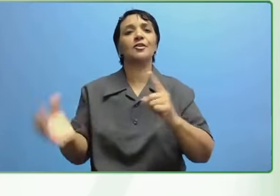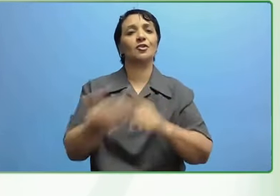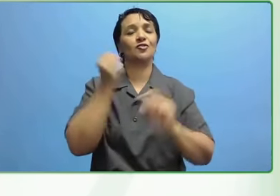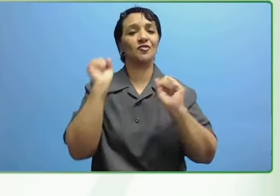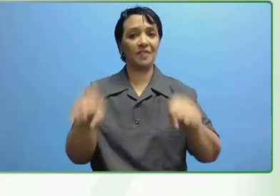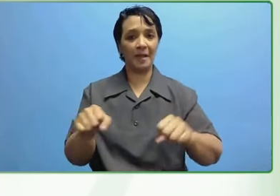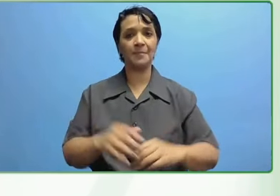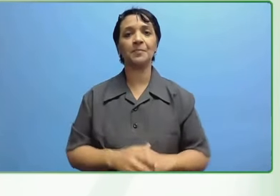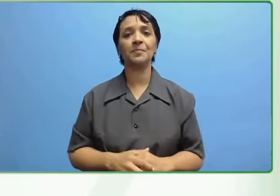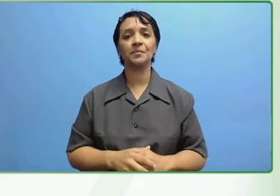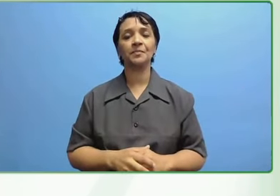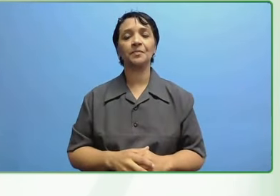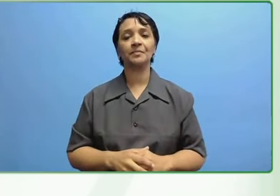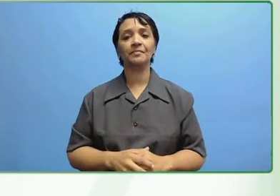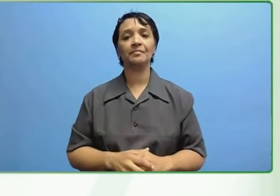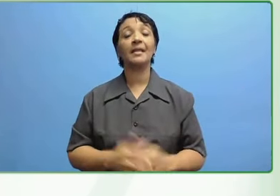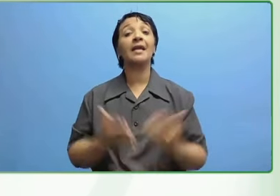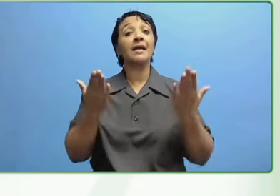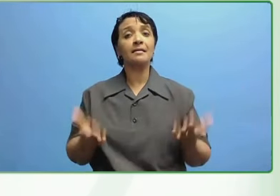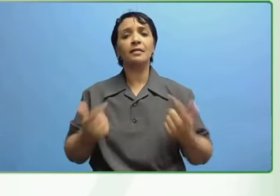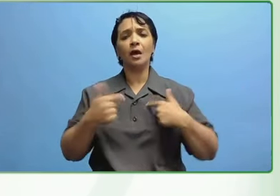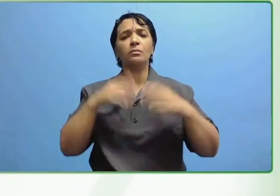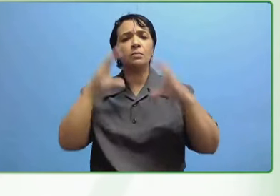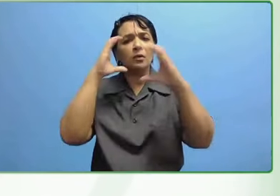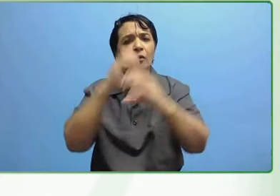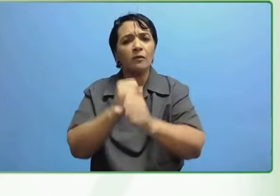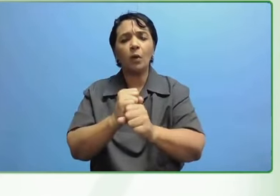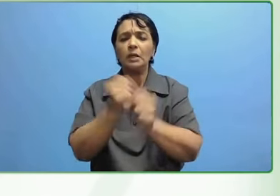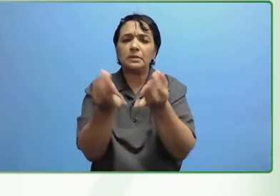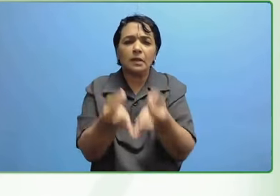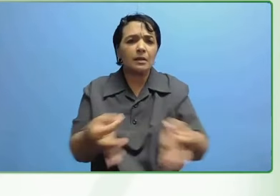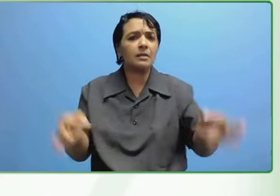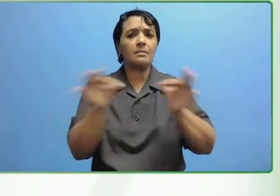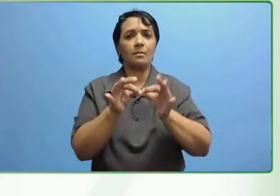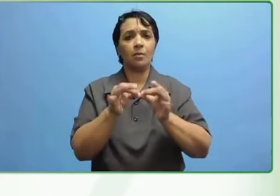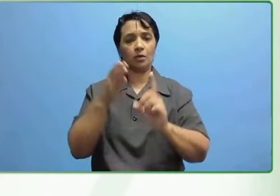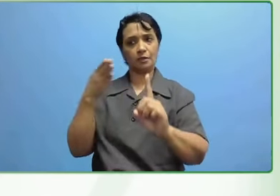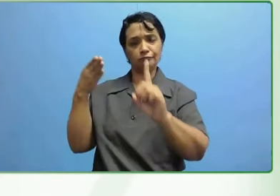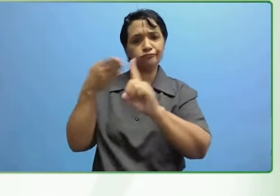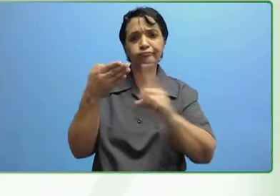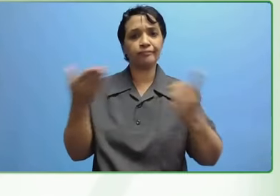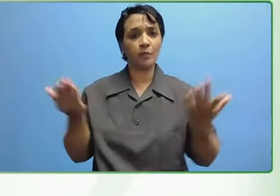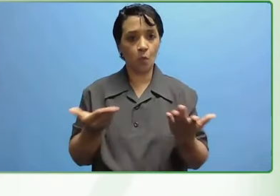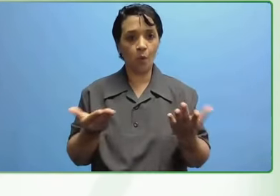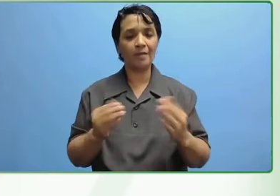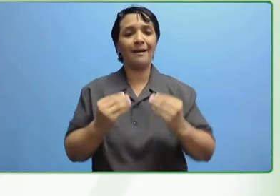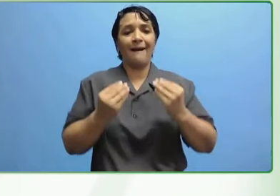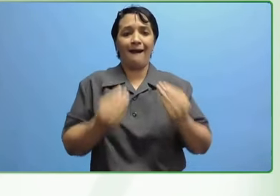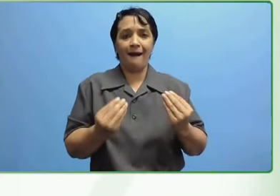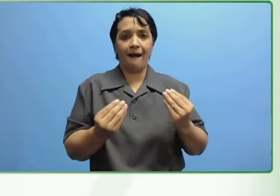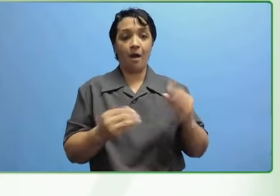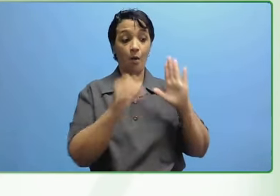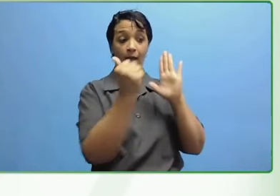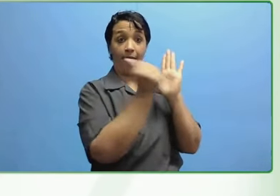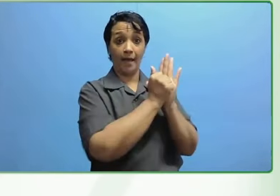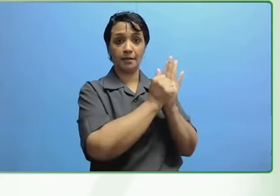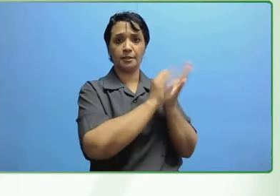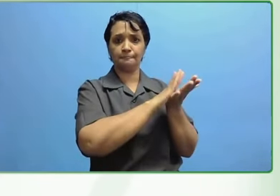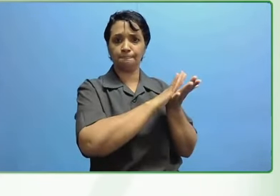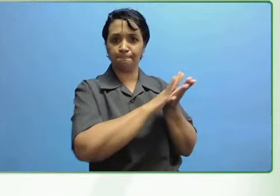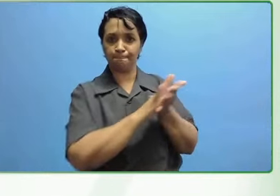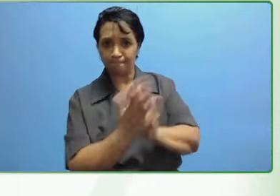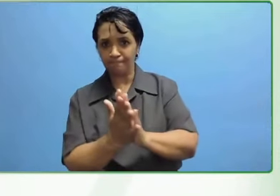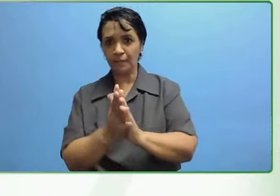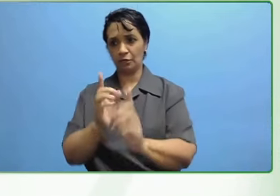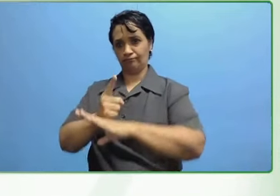me pass to a very important part of the Act, of the European Accessibility Act, which is